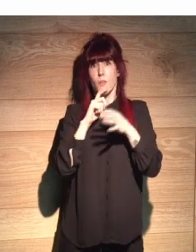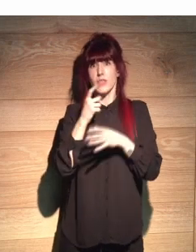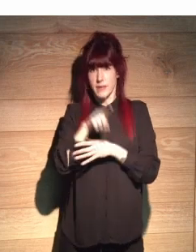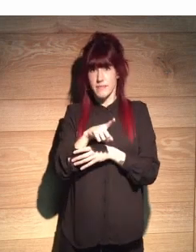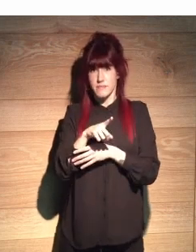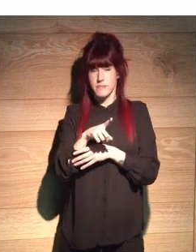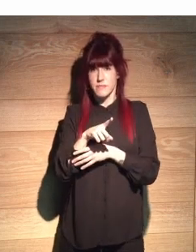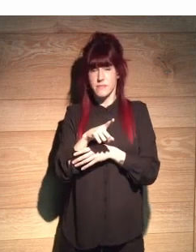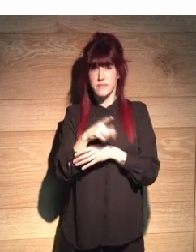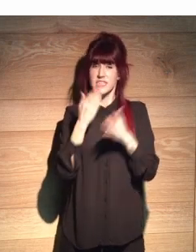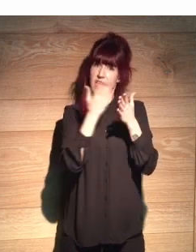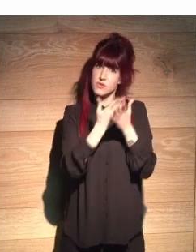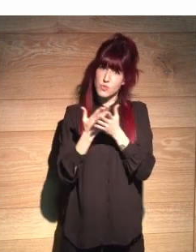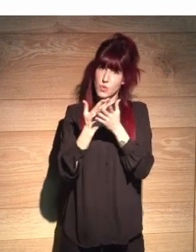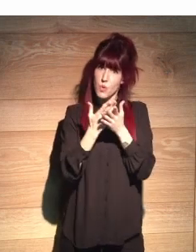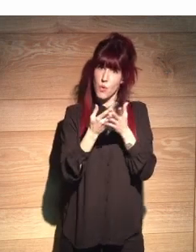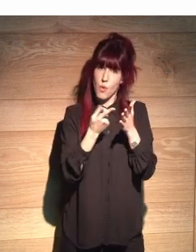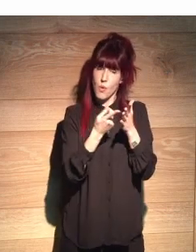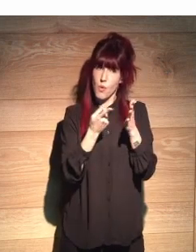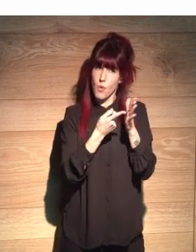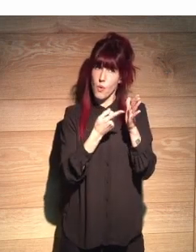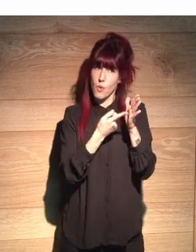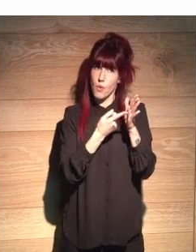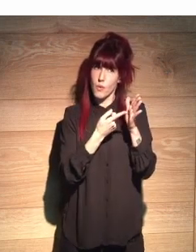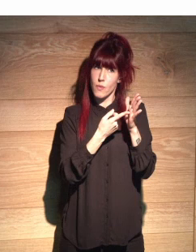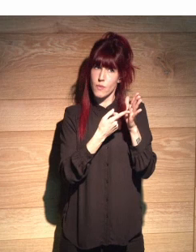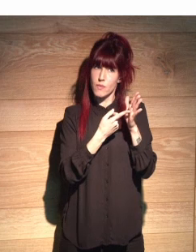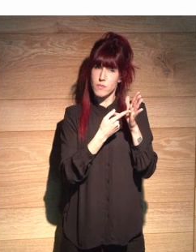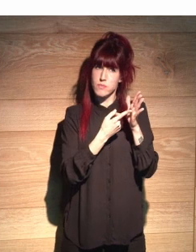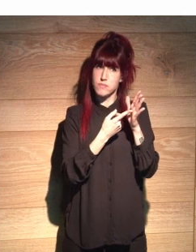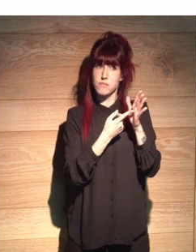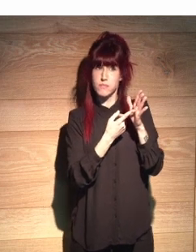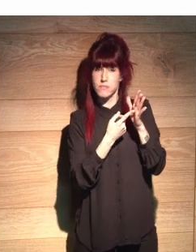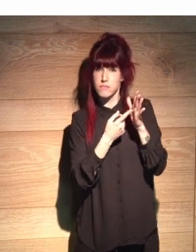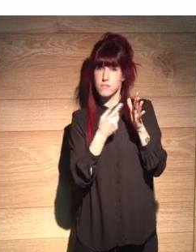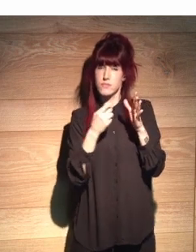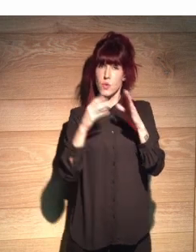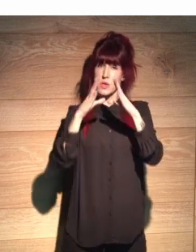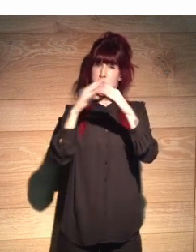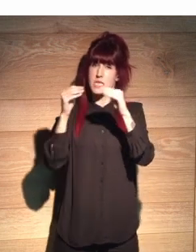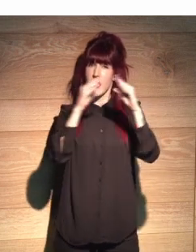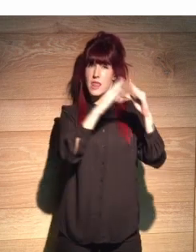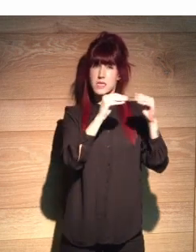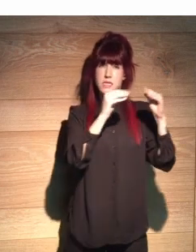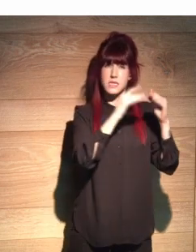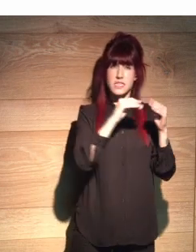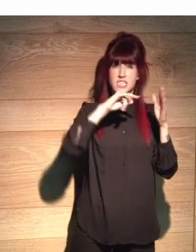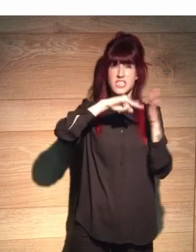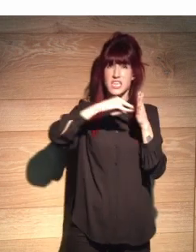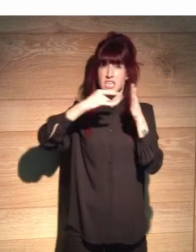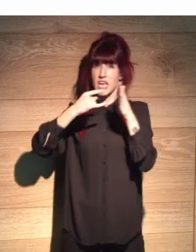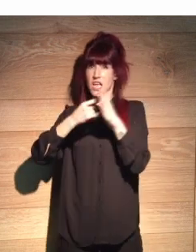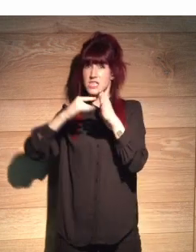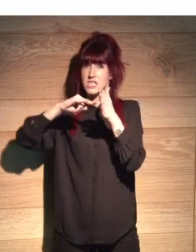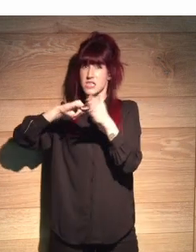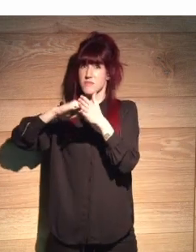And in this study, they worked with the Technical University of Munich to analyzing